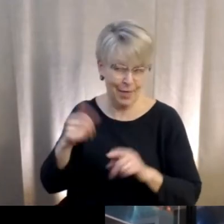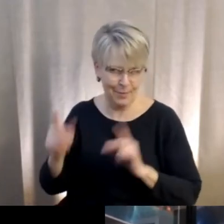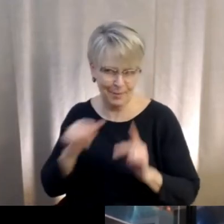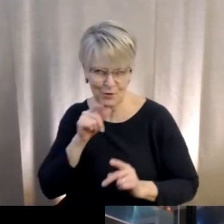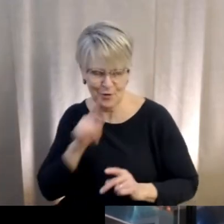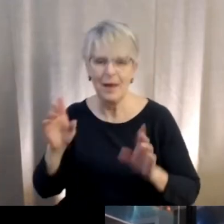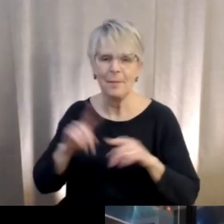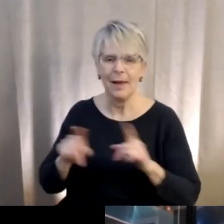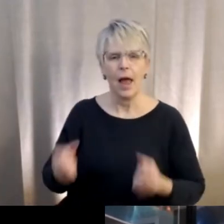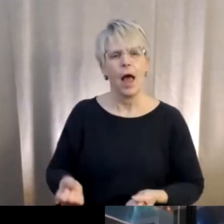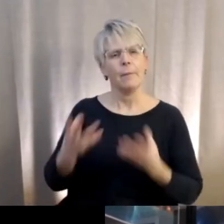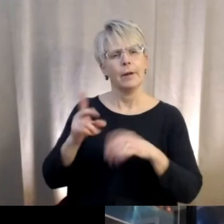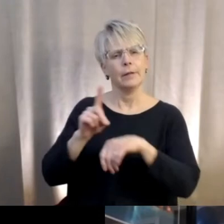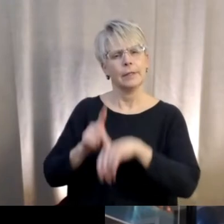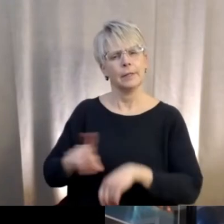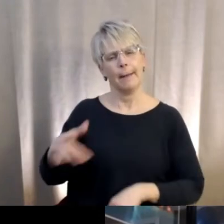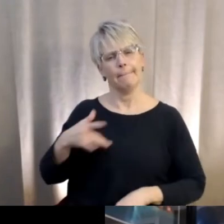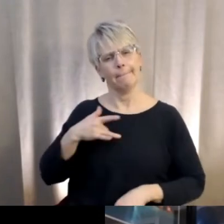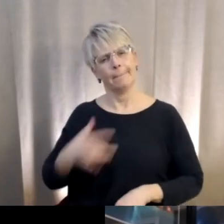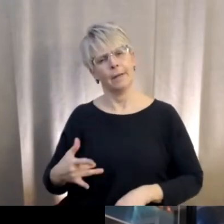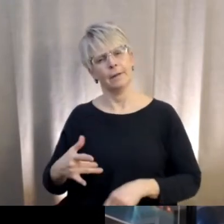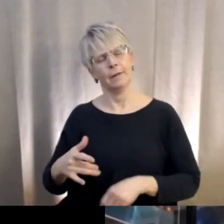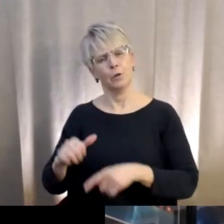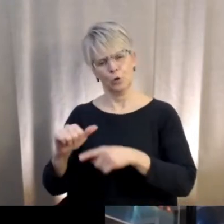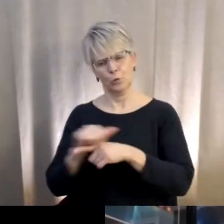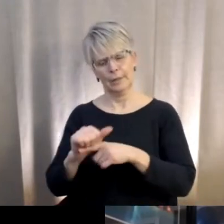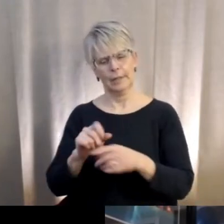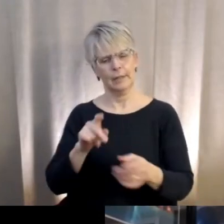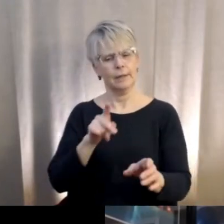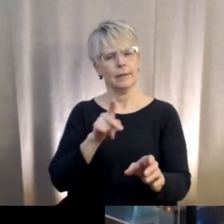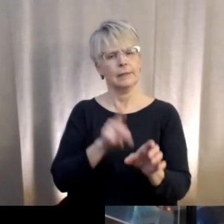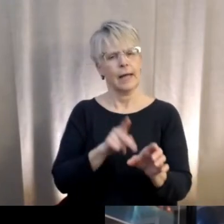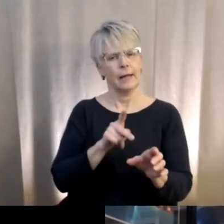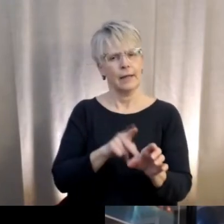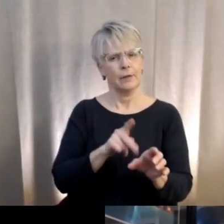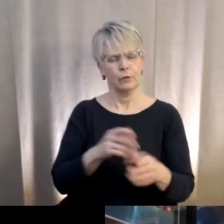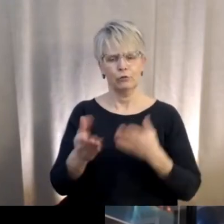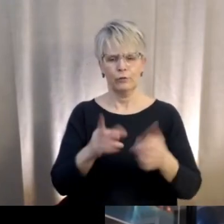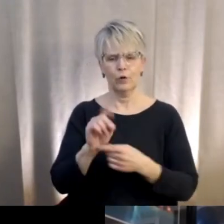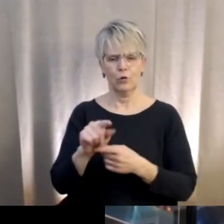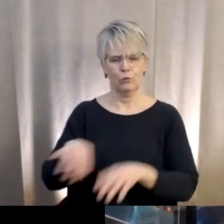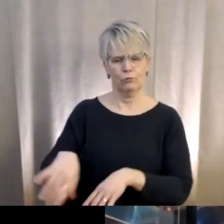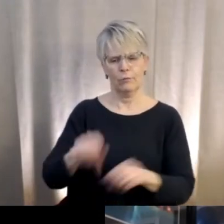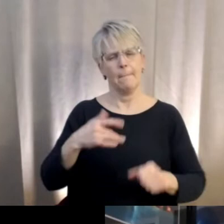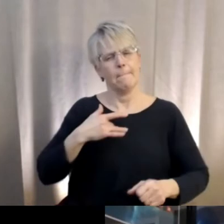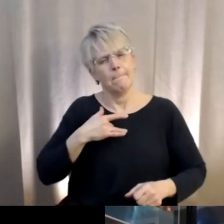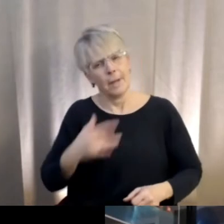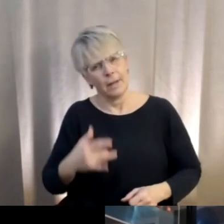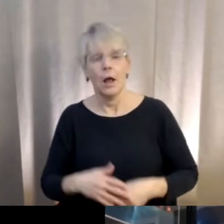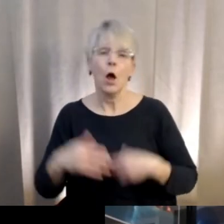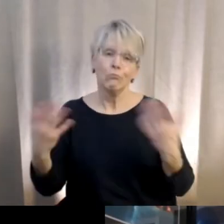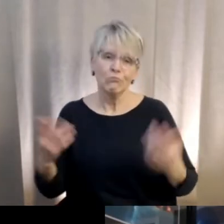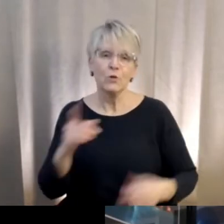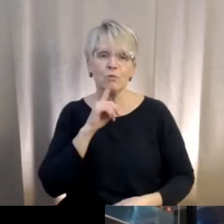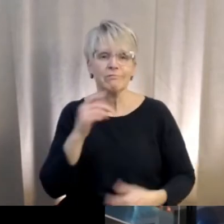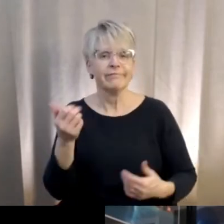many tasks are you typically training a psychiatric service dog to undertake? Sure. So it's anywhere